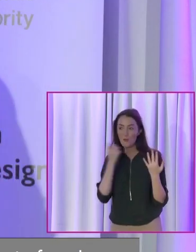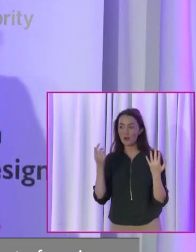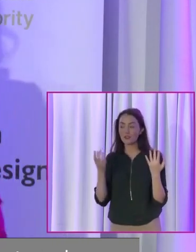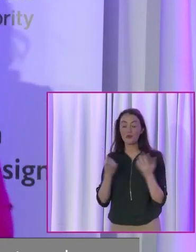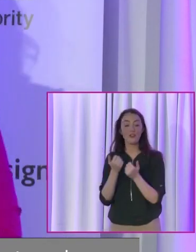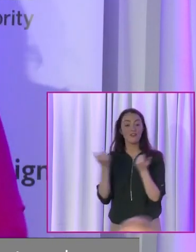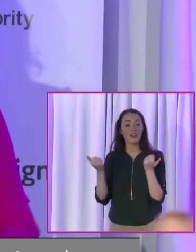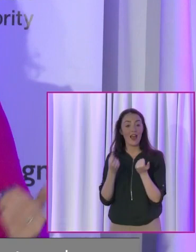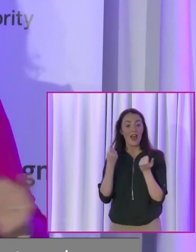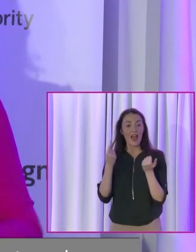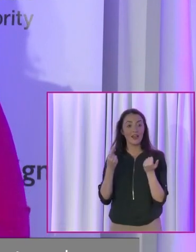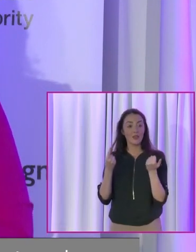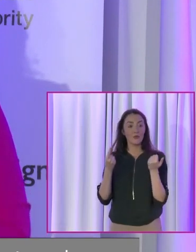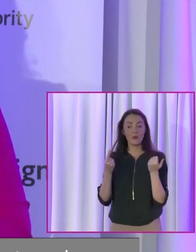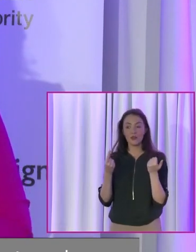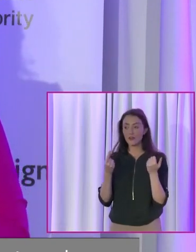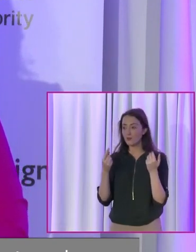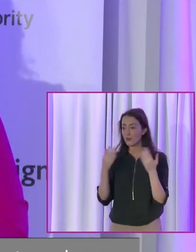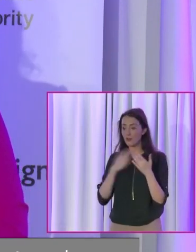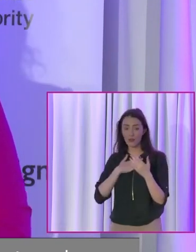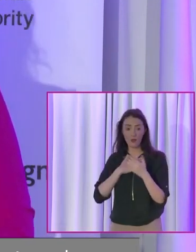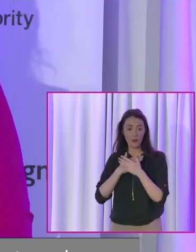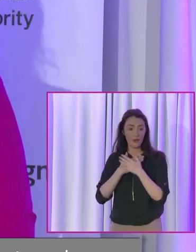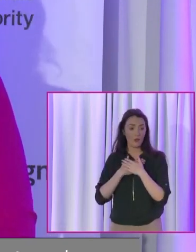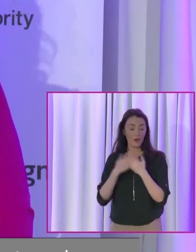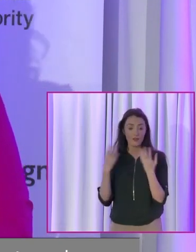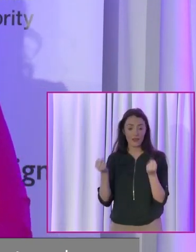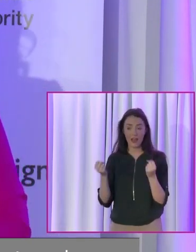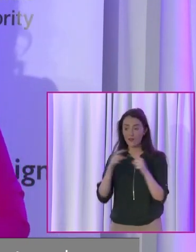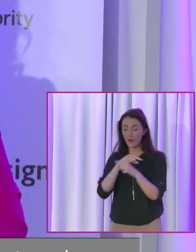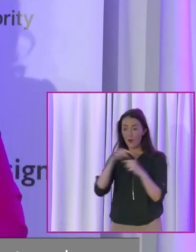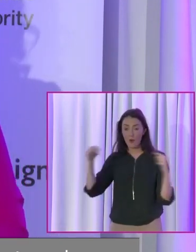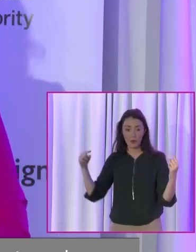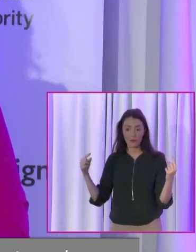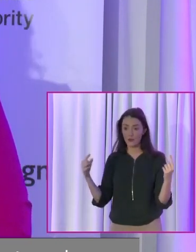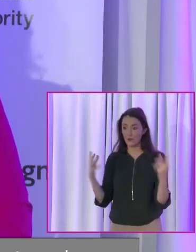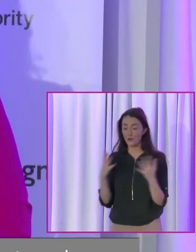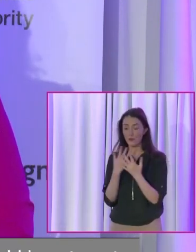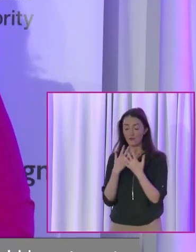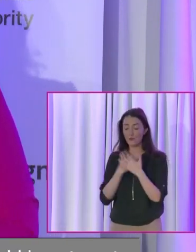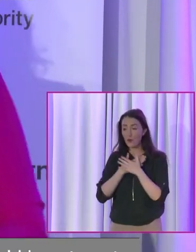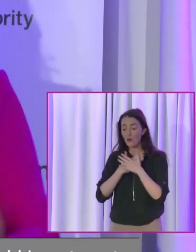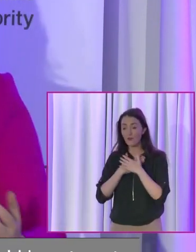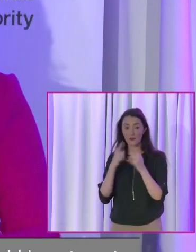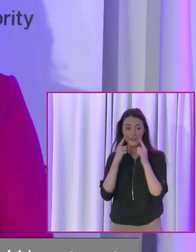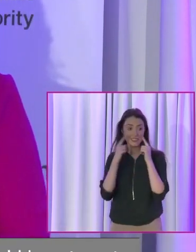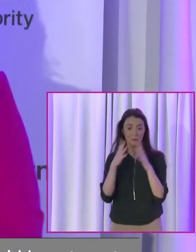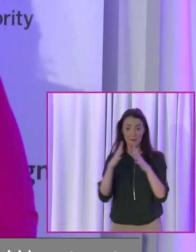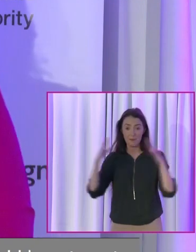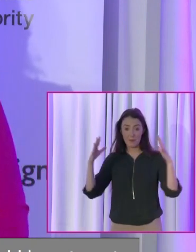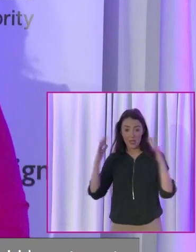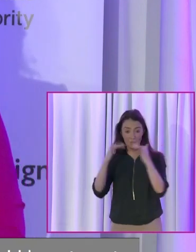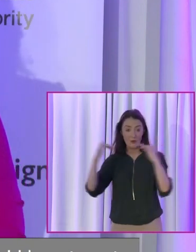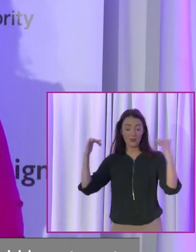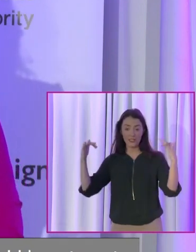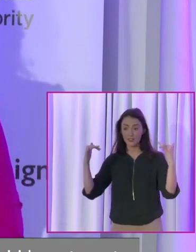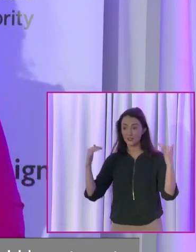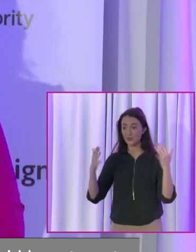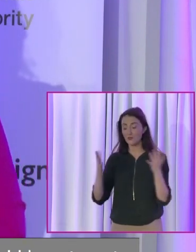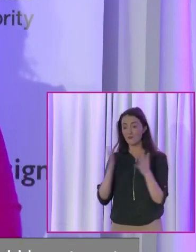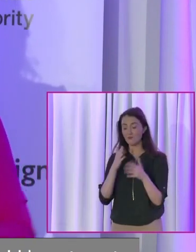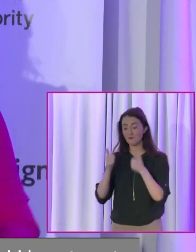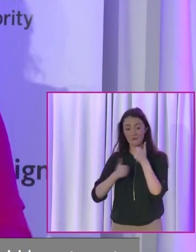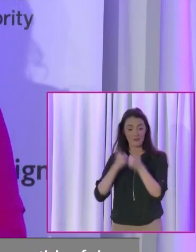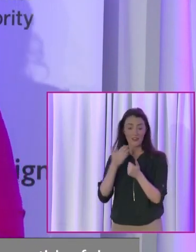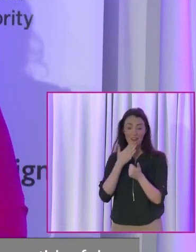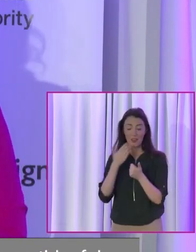own EM Ireland events, we'd love to get as large and engaged and active an audience as this. So fair play to you all. So the